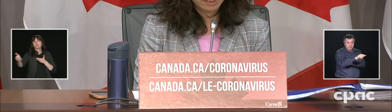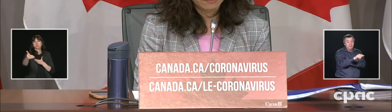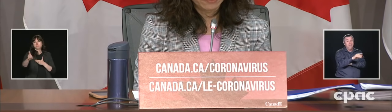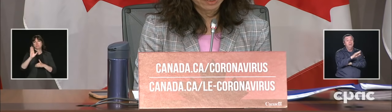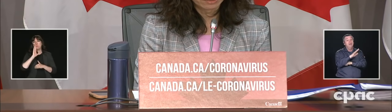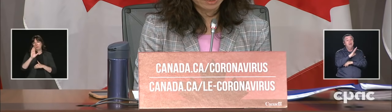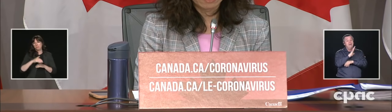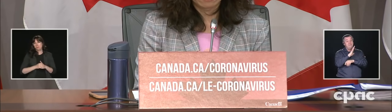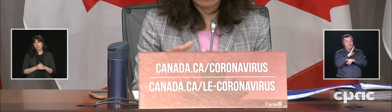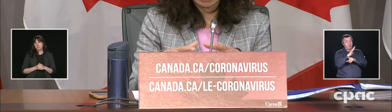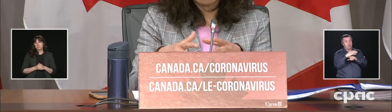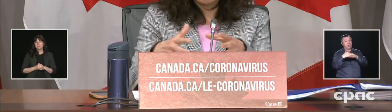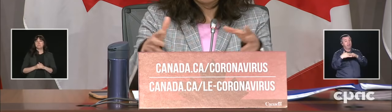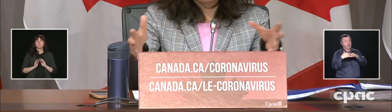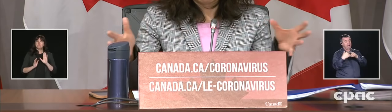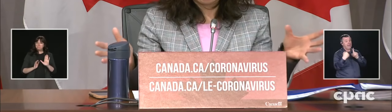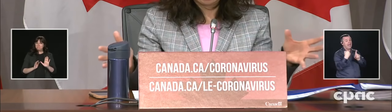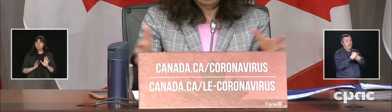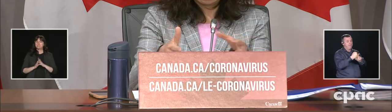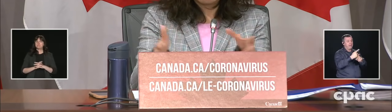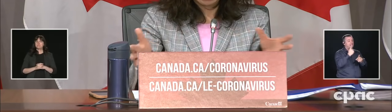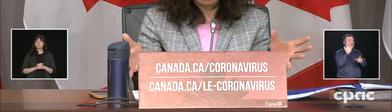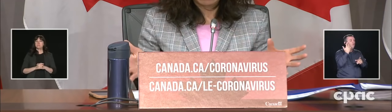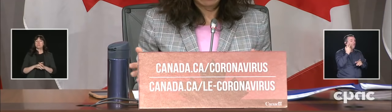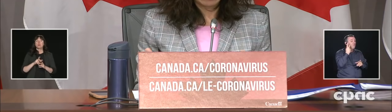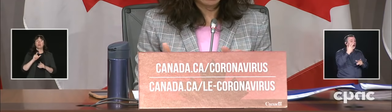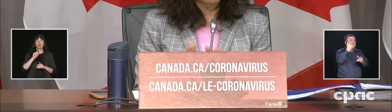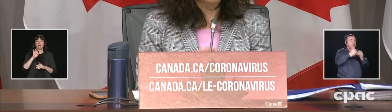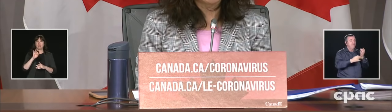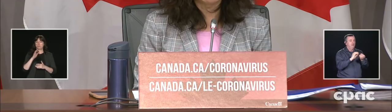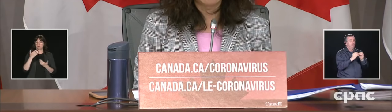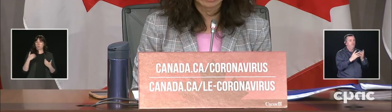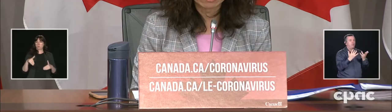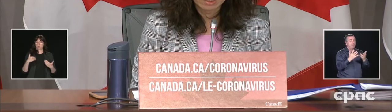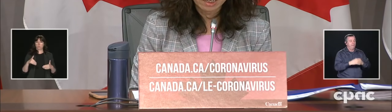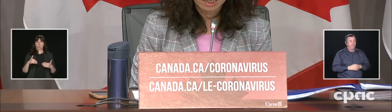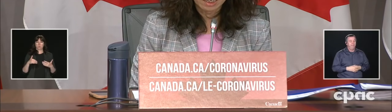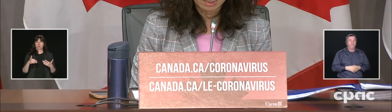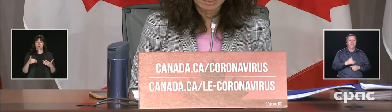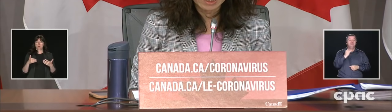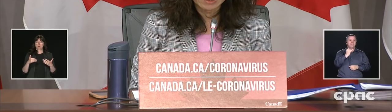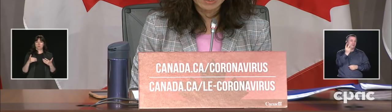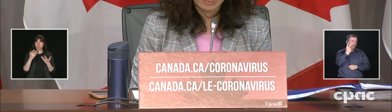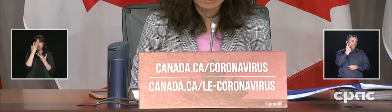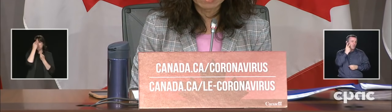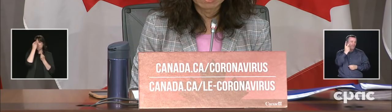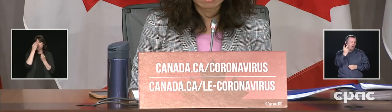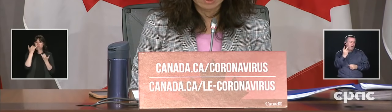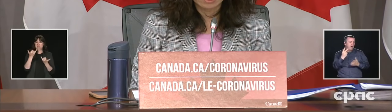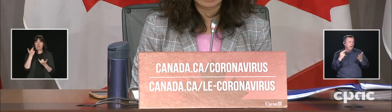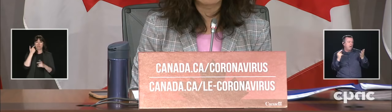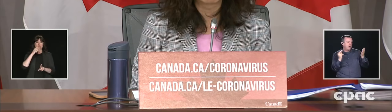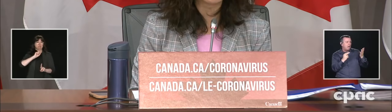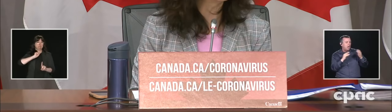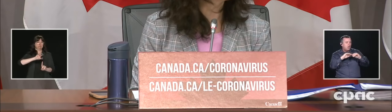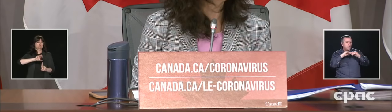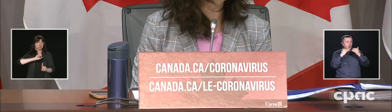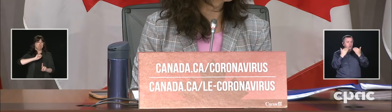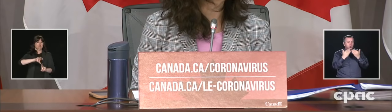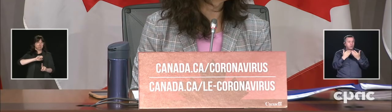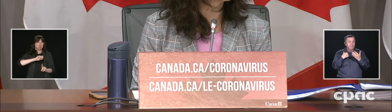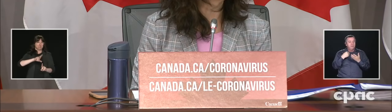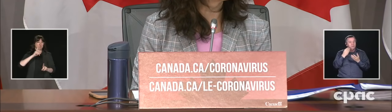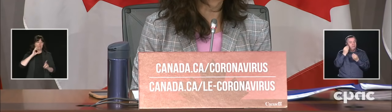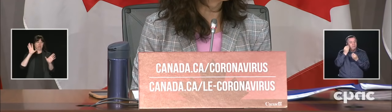though, if you looked at the various composite amount of information we gave you, is that it is really